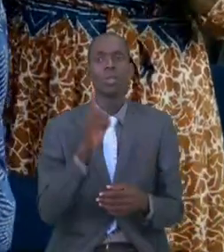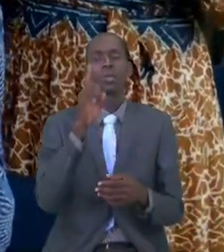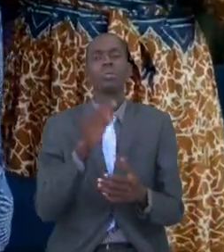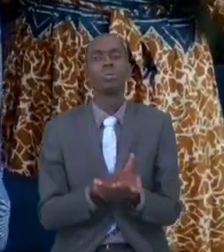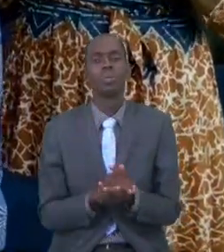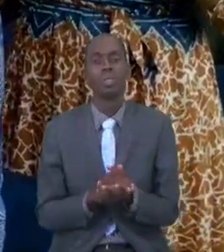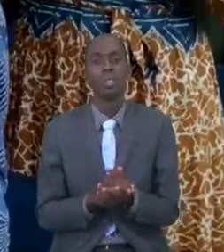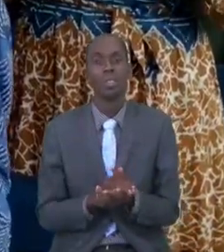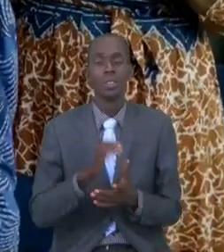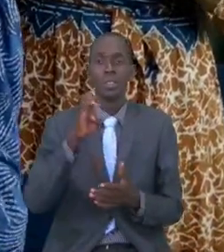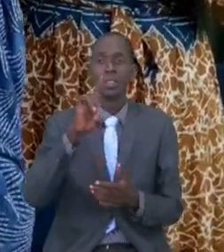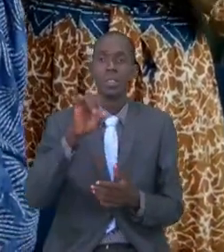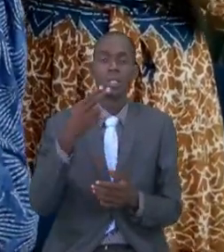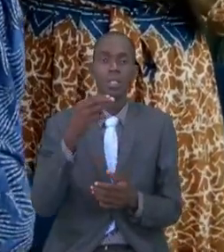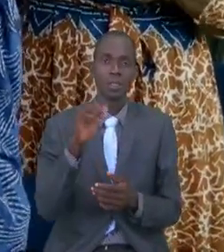Elisha